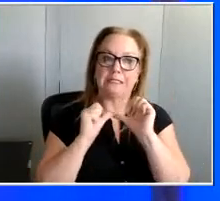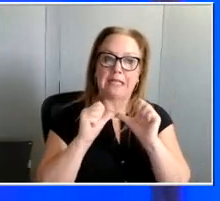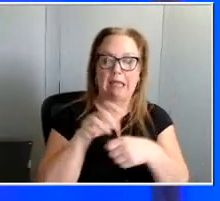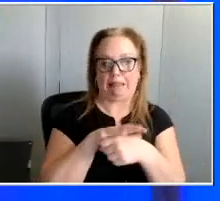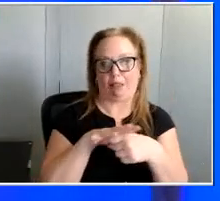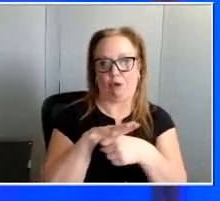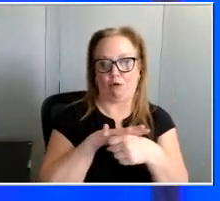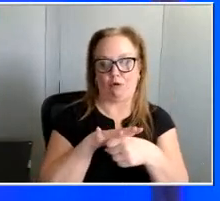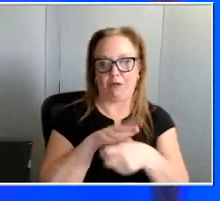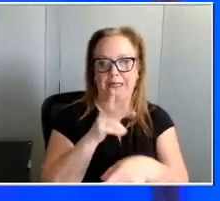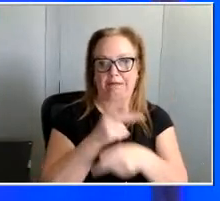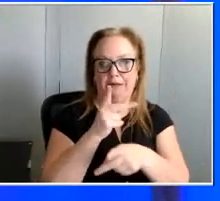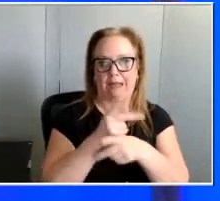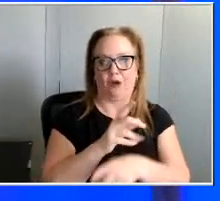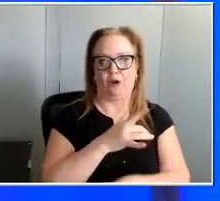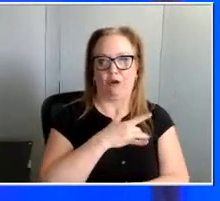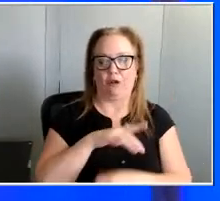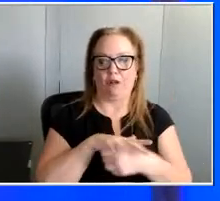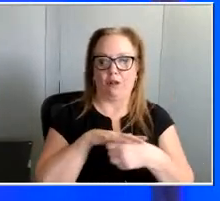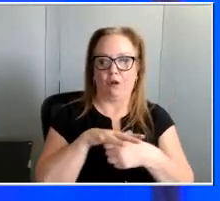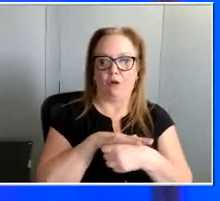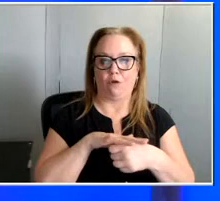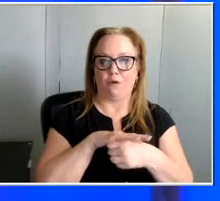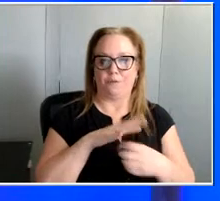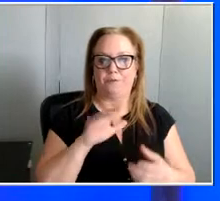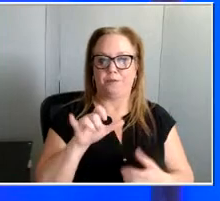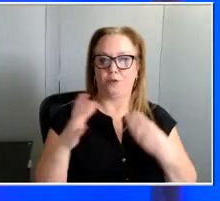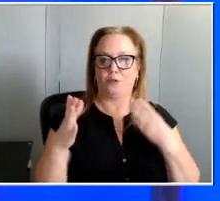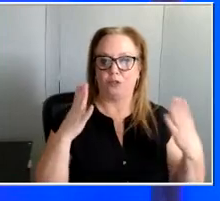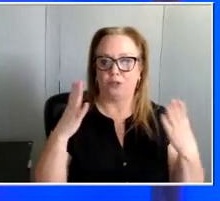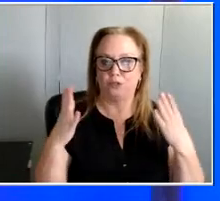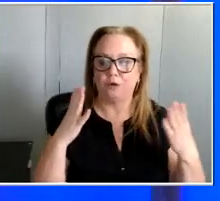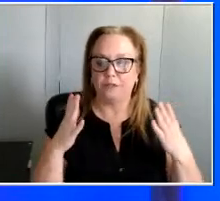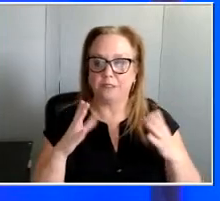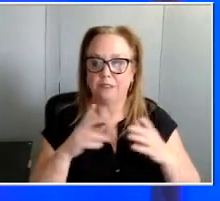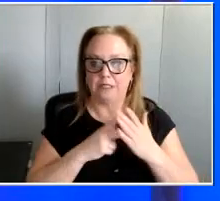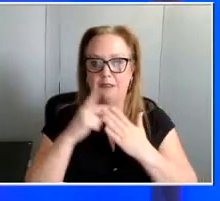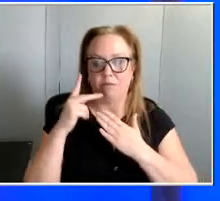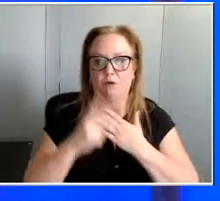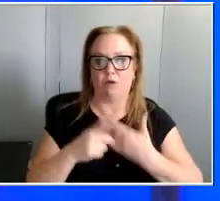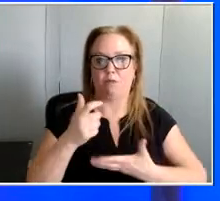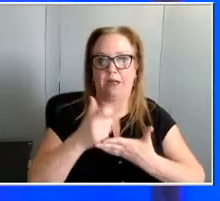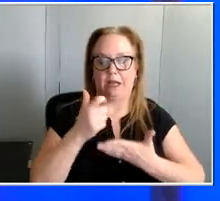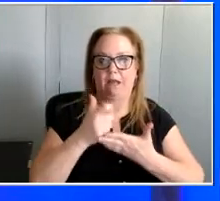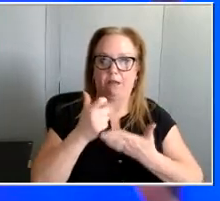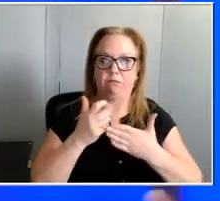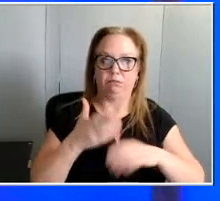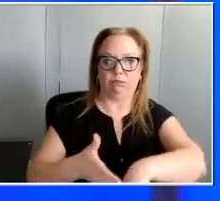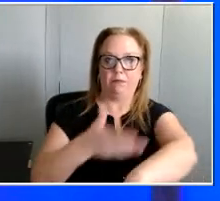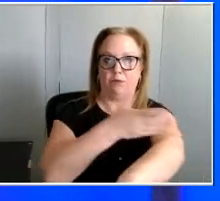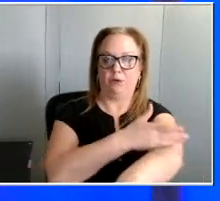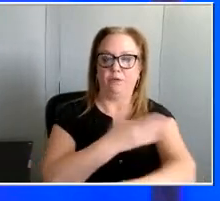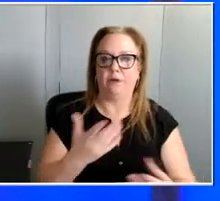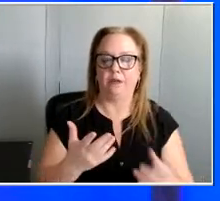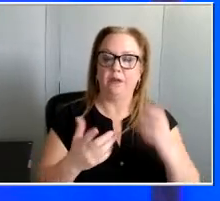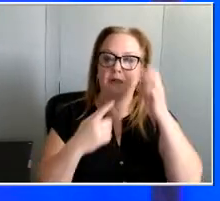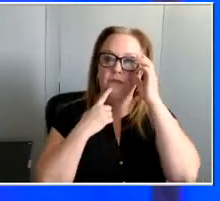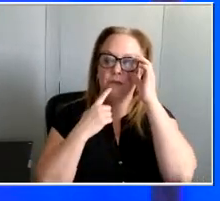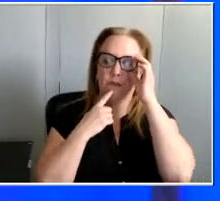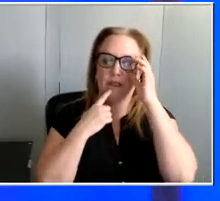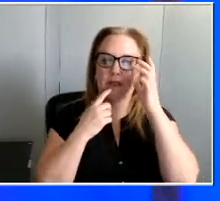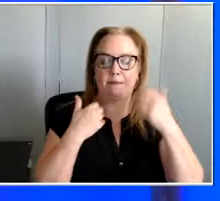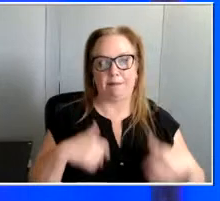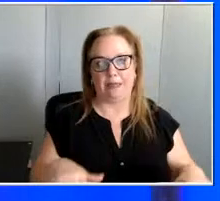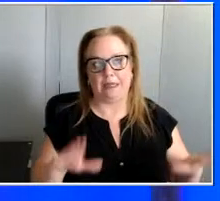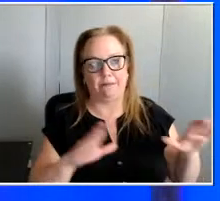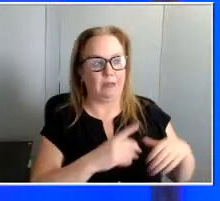get their care local. And so those are the services that through this program we can help them beef up. And so as you said, they may be giving up 1 or